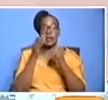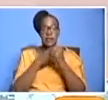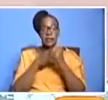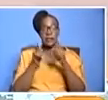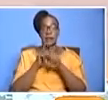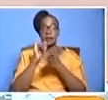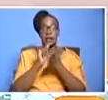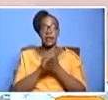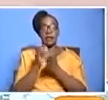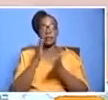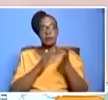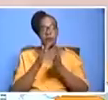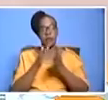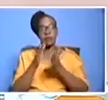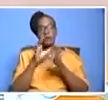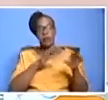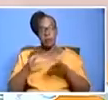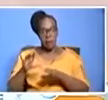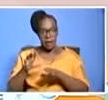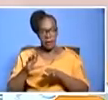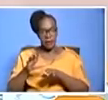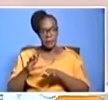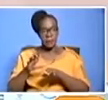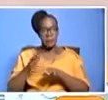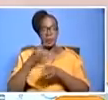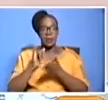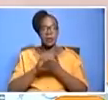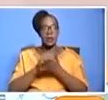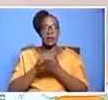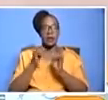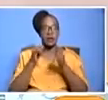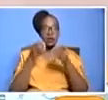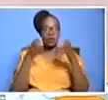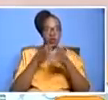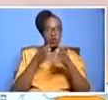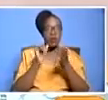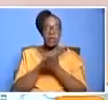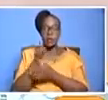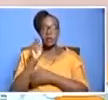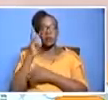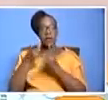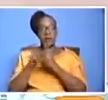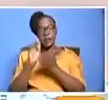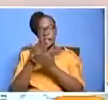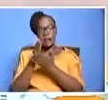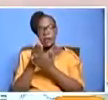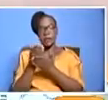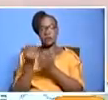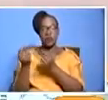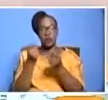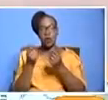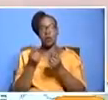product for the market. Chief Executive Officer Paul McTabe told Reuters news agency that they will begin sharing samples of the crude